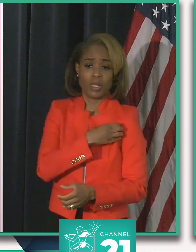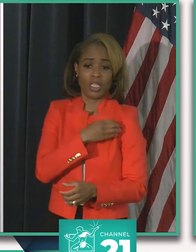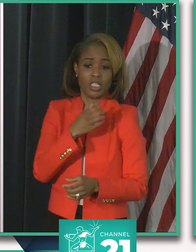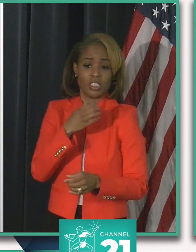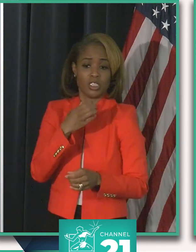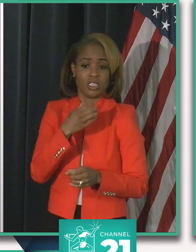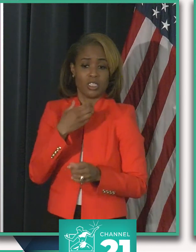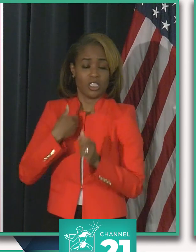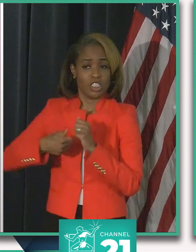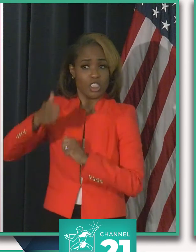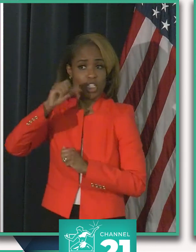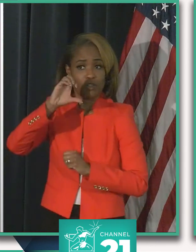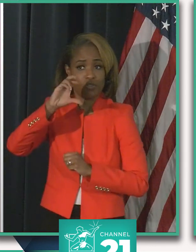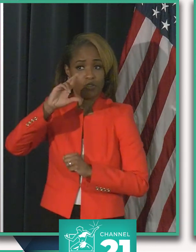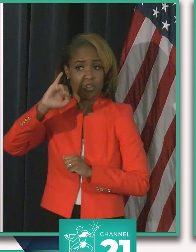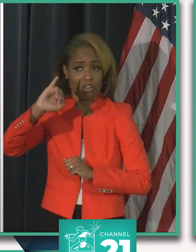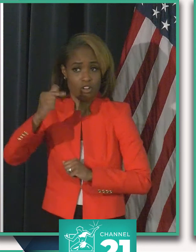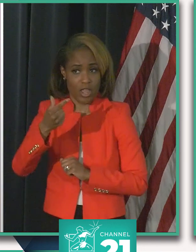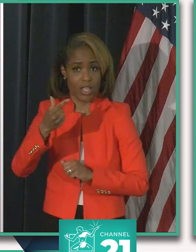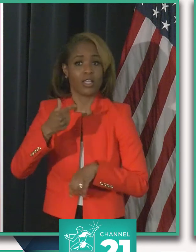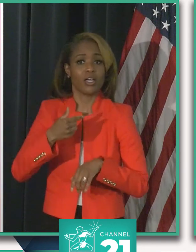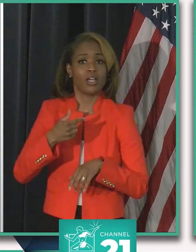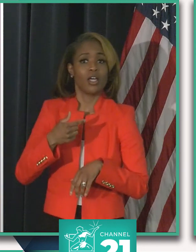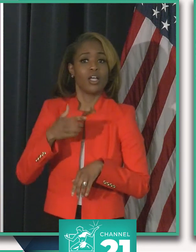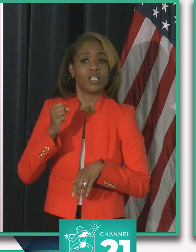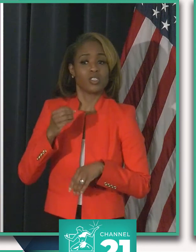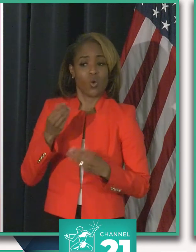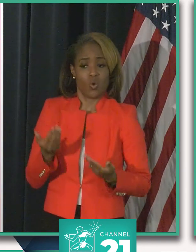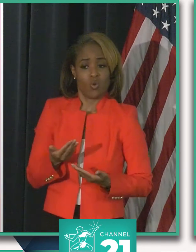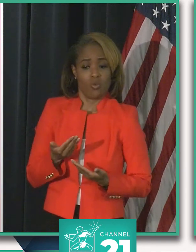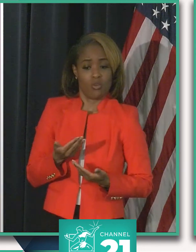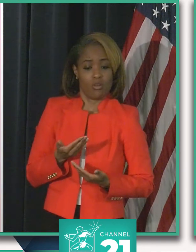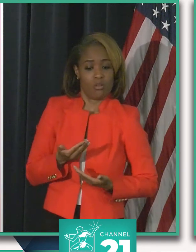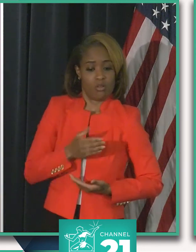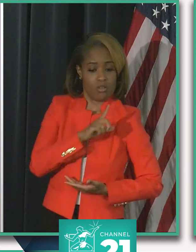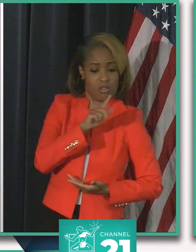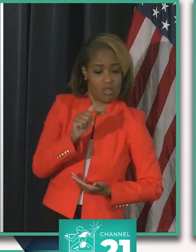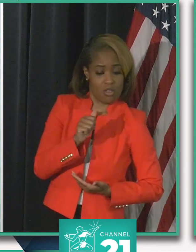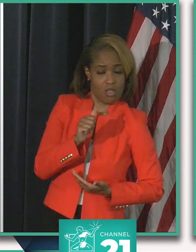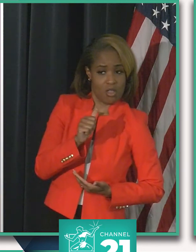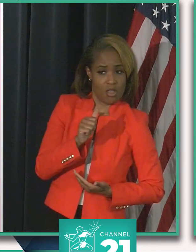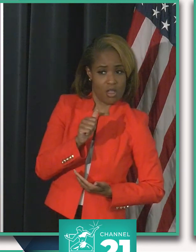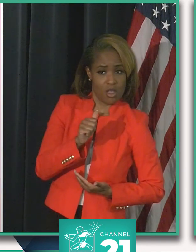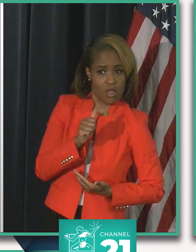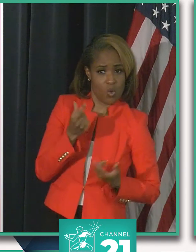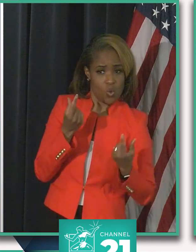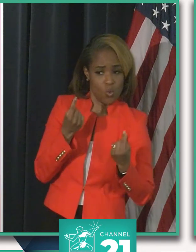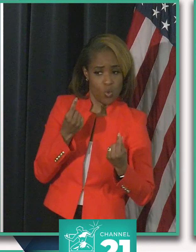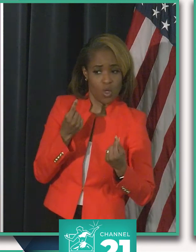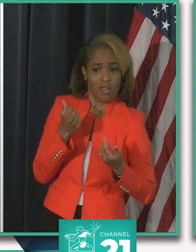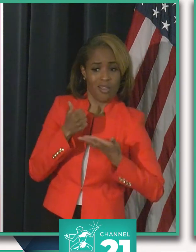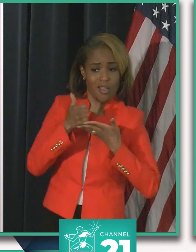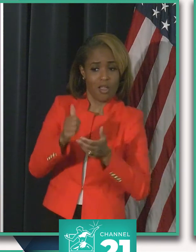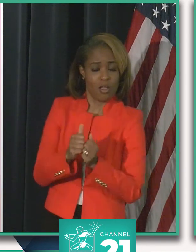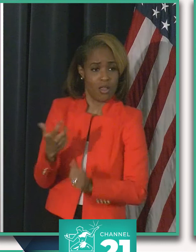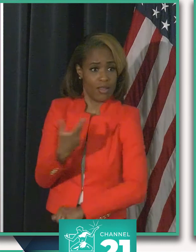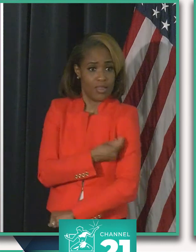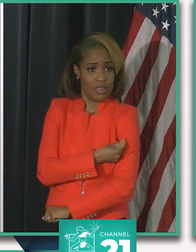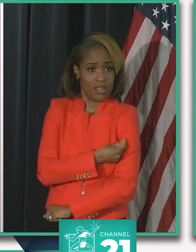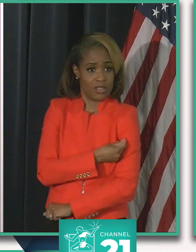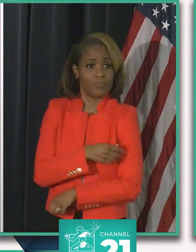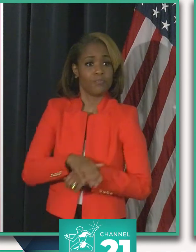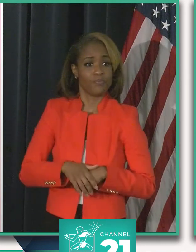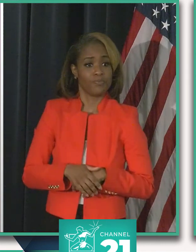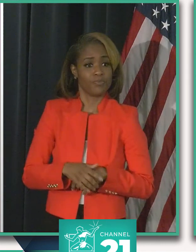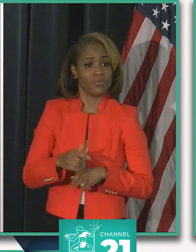Bettison. I understand if he's there. So in Los Angeles, part of this has to do with helping you on your vaccine rollout. In Los